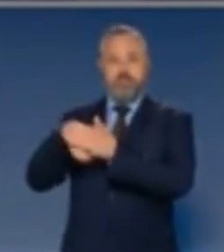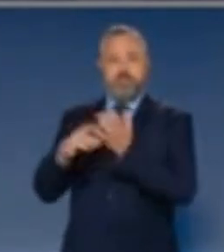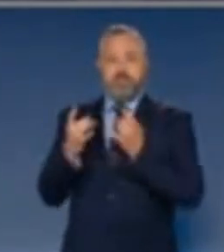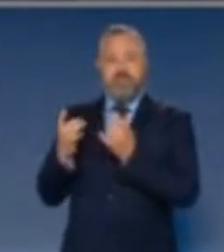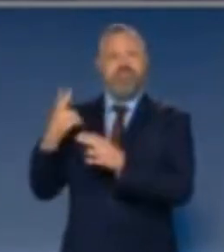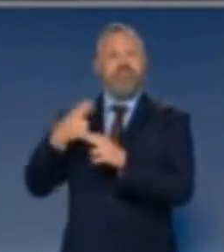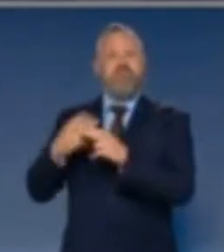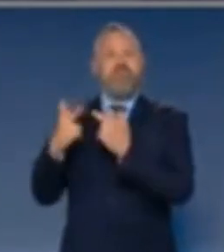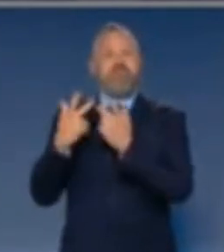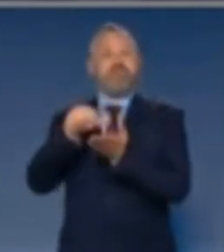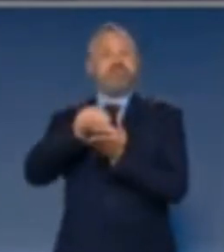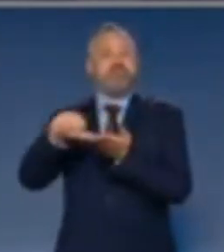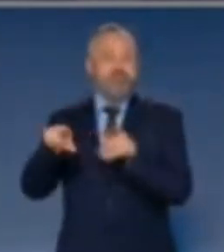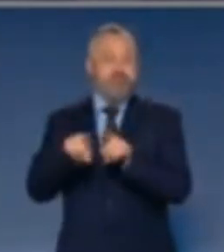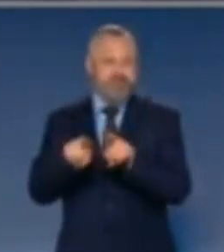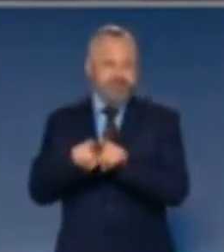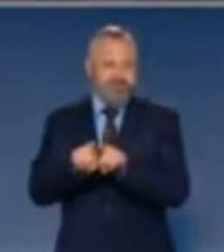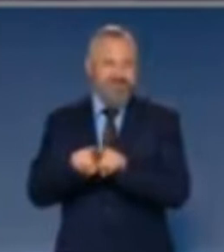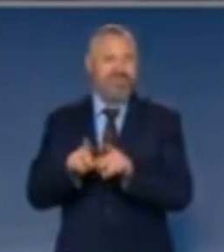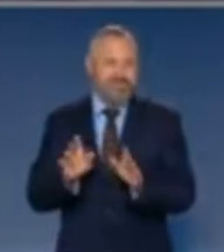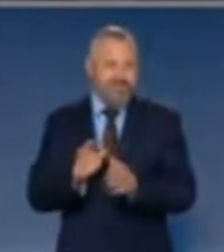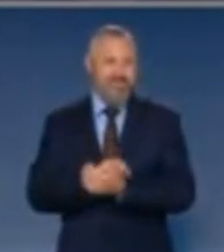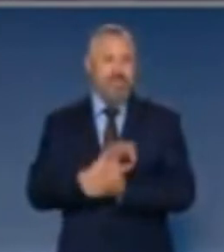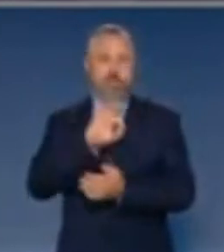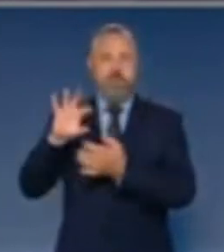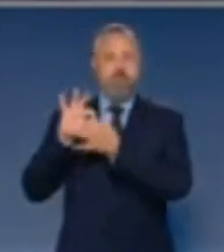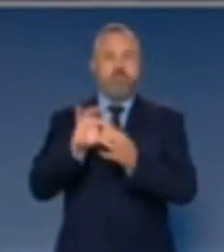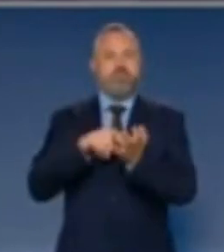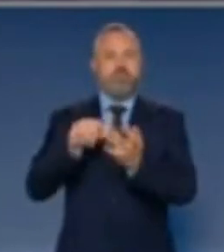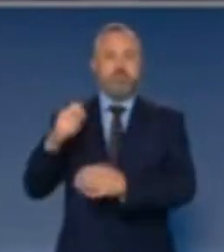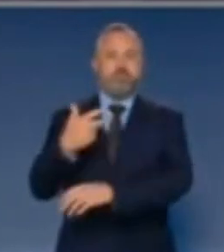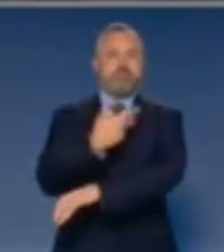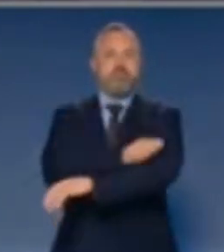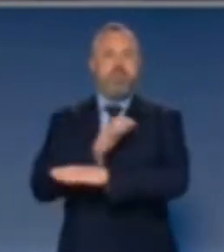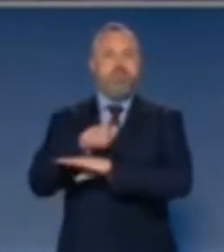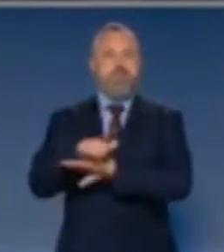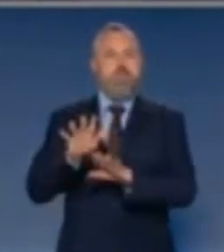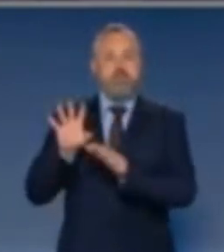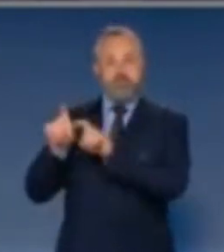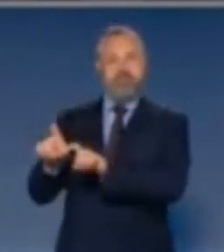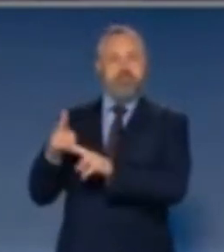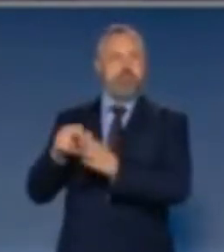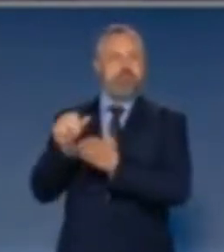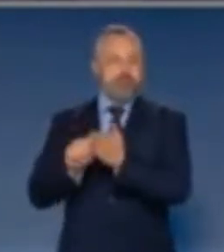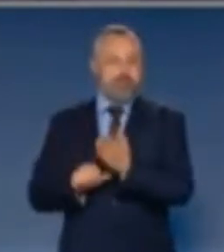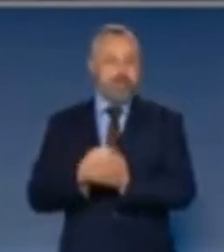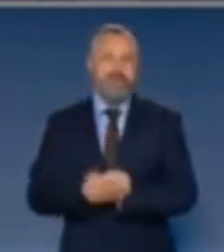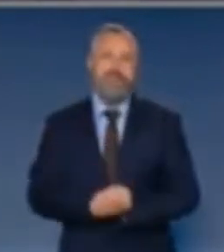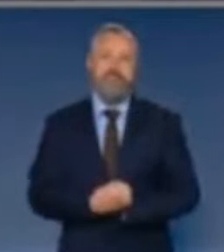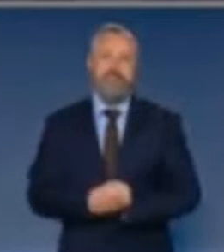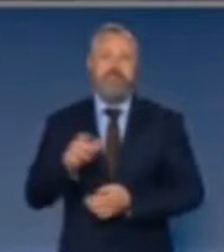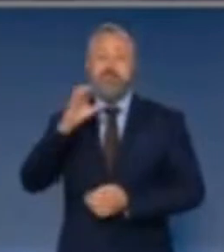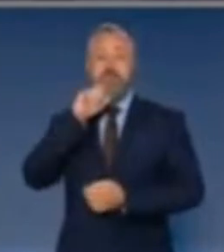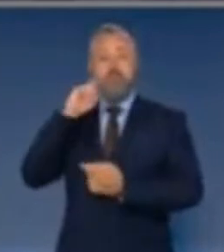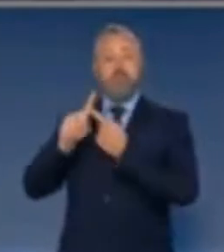and an appropriate procedure, unrelated to this. So the fact that the surgery is proceeding, the